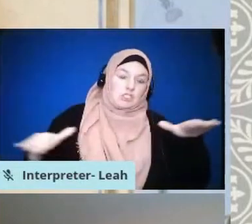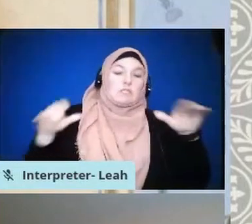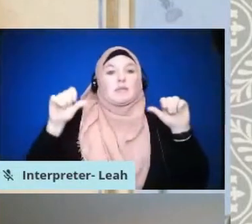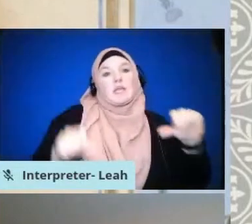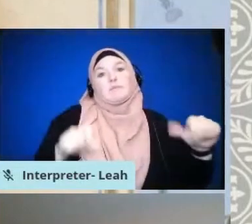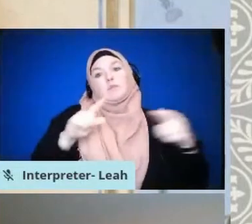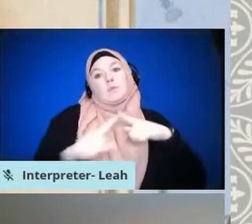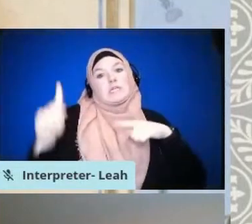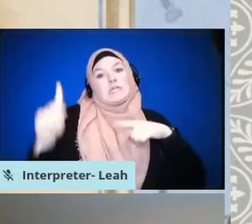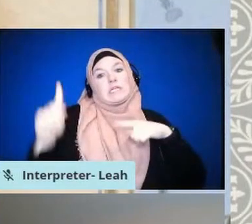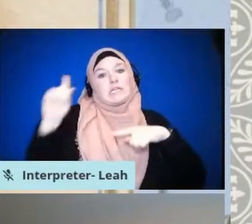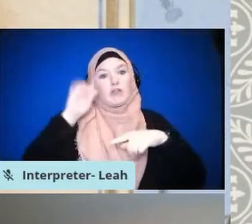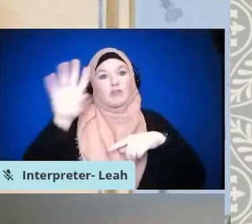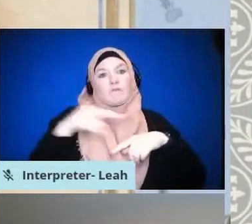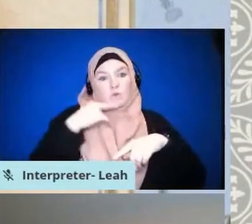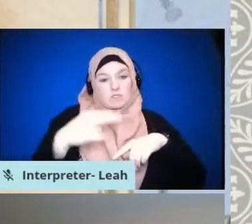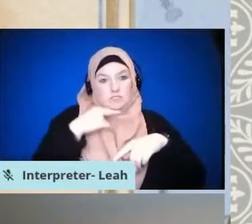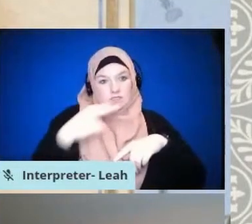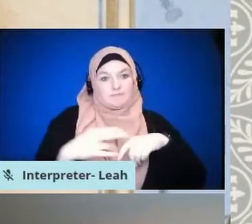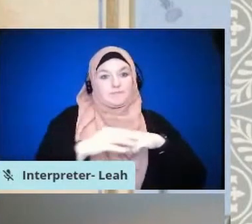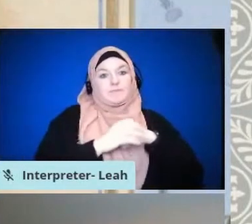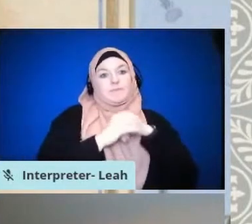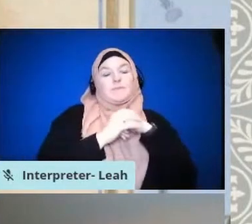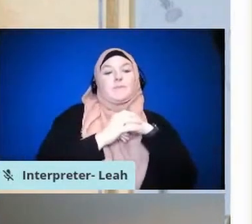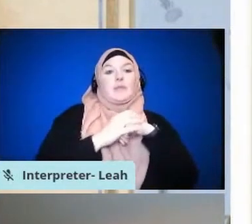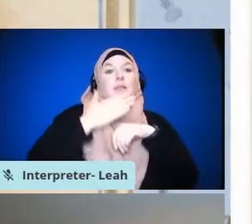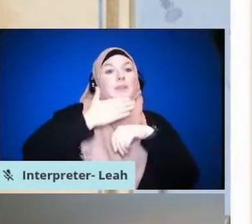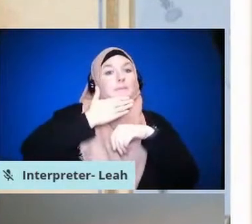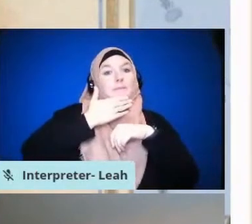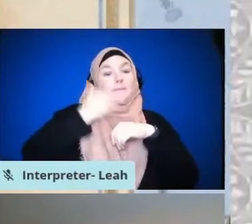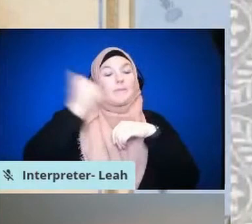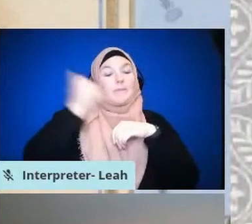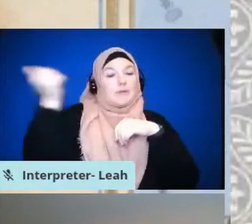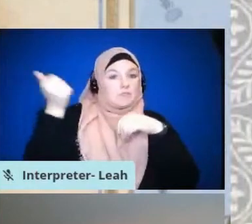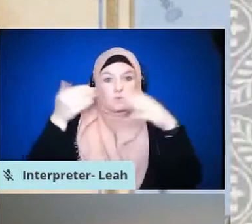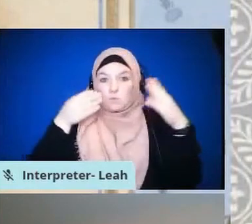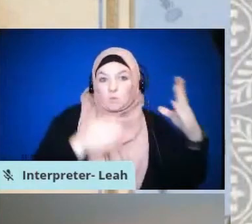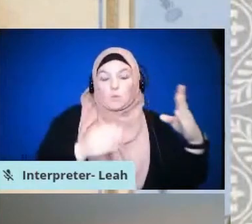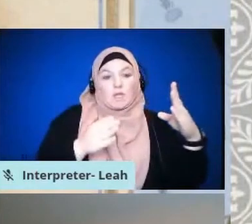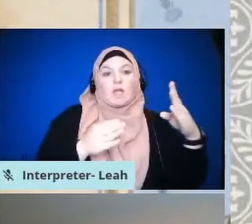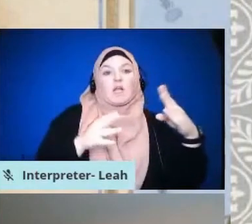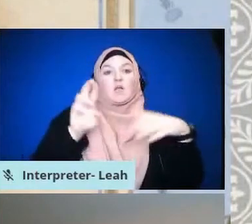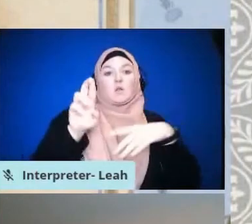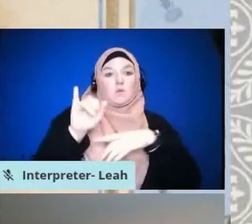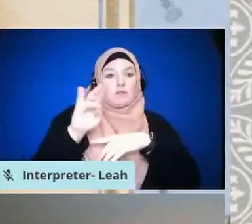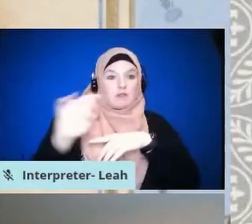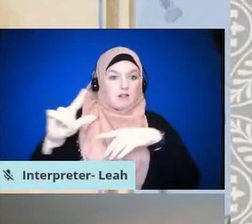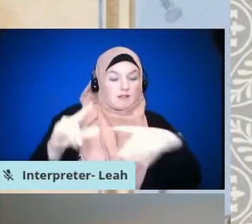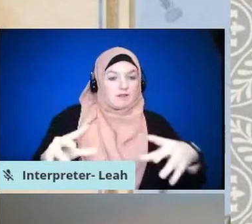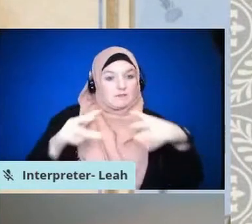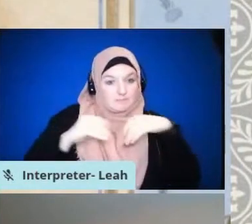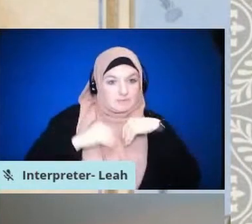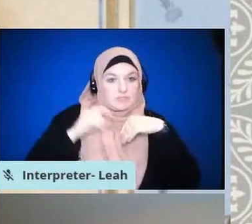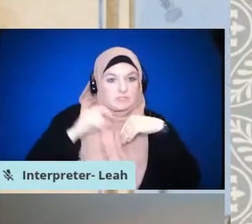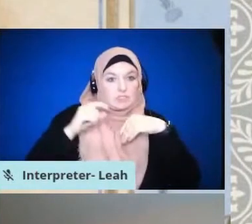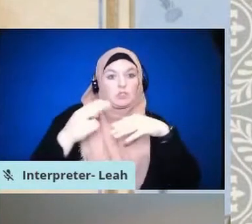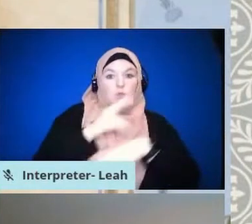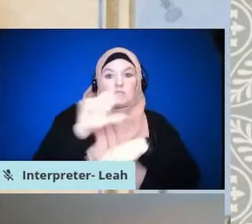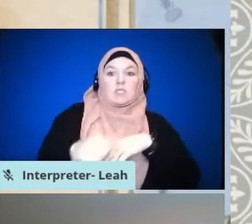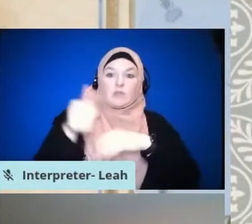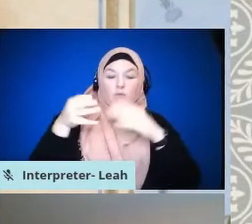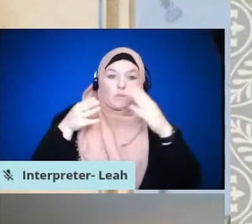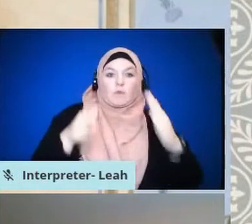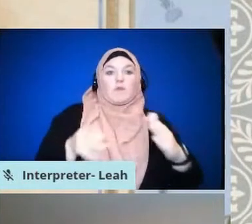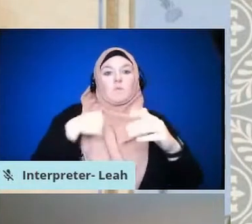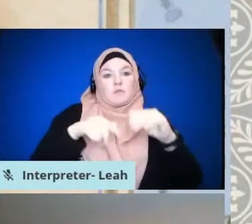be able to hear their voices. The best way to like radical acceptance can be used in another way, which